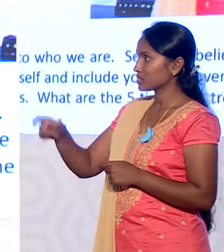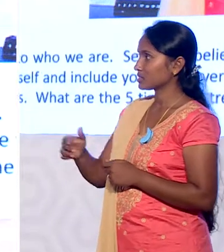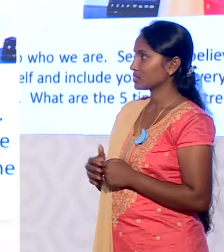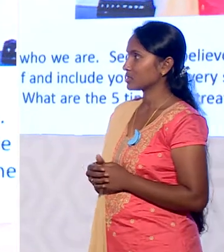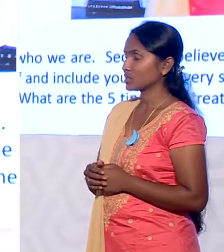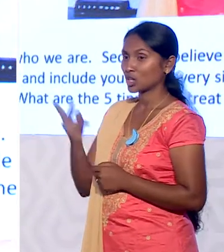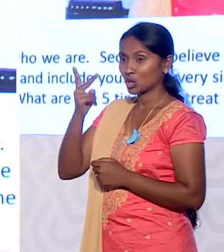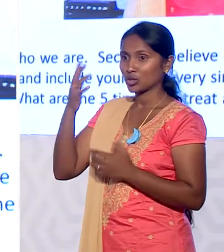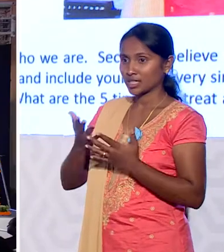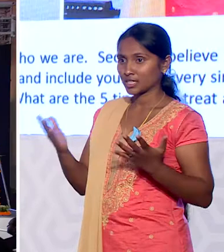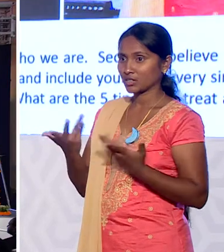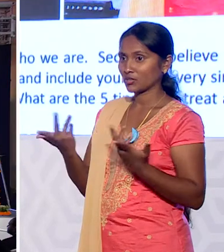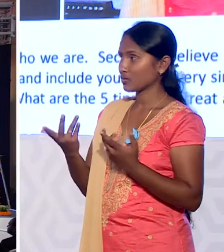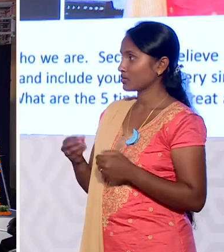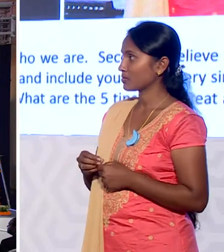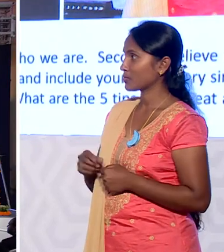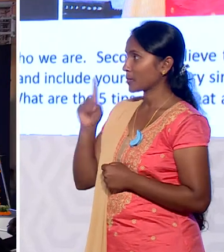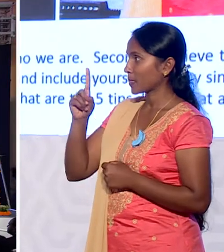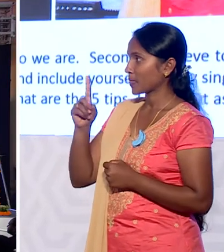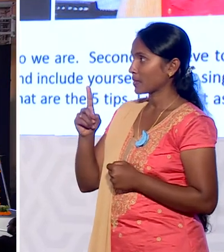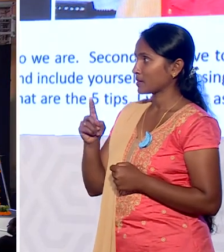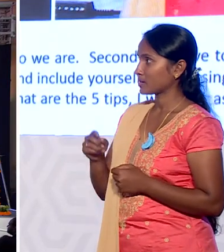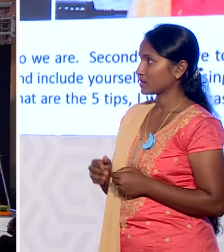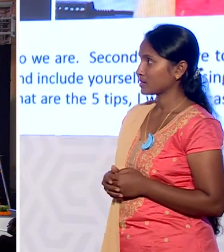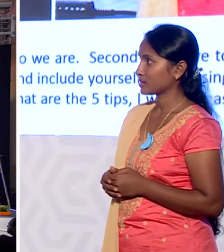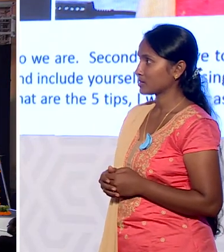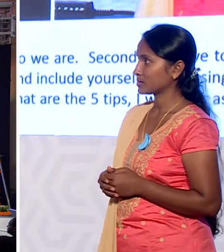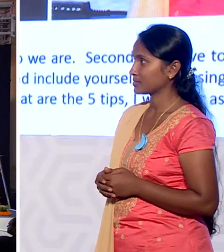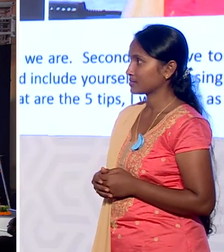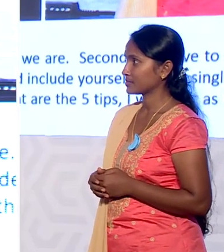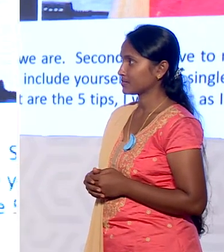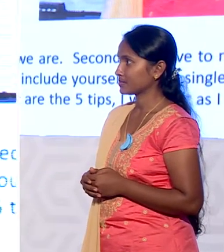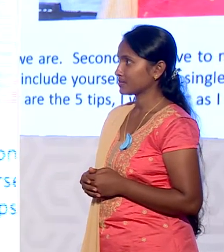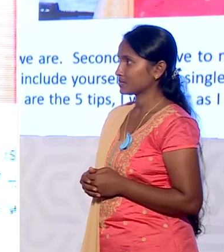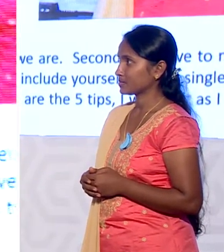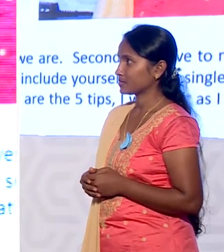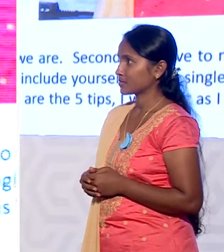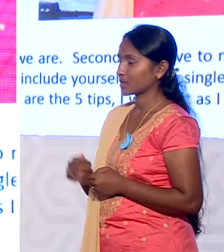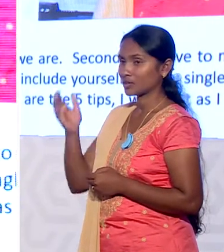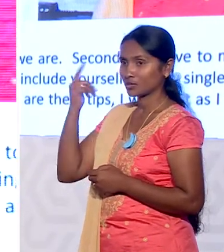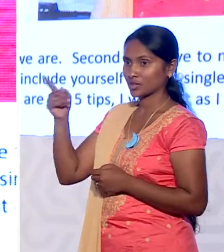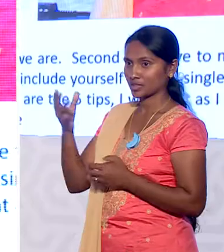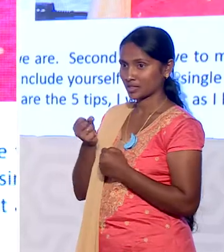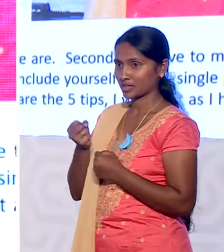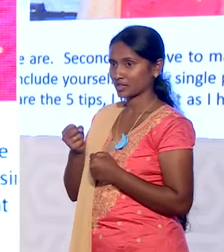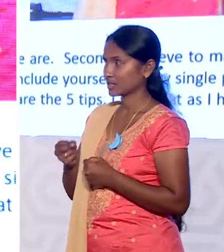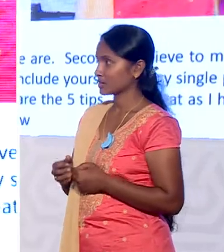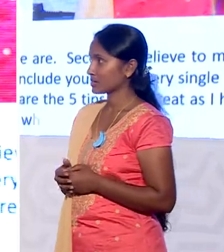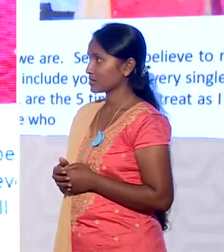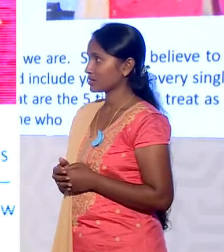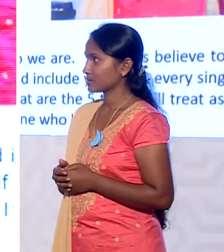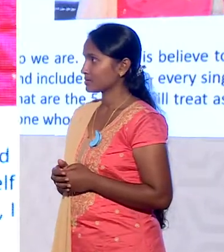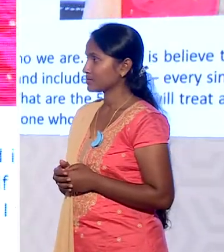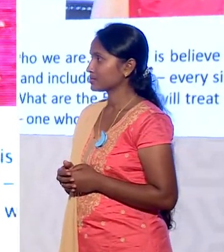two things that are awful in the world. One is for those of you who were bullied in school, I was. Because I was strange looking skin color, I have